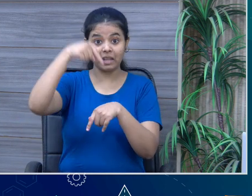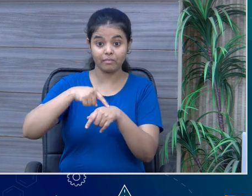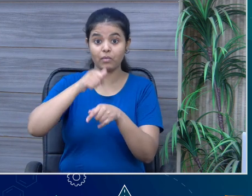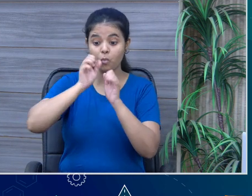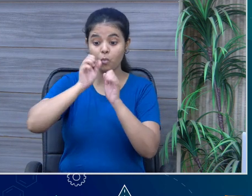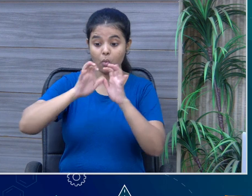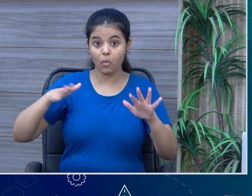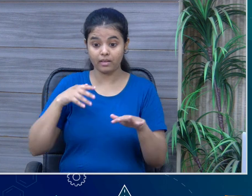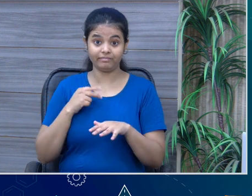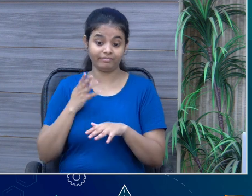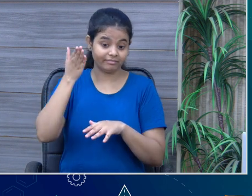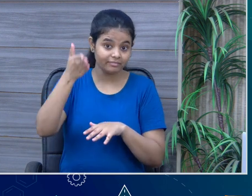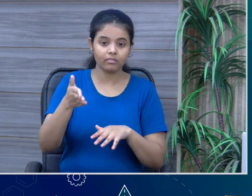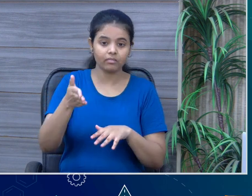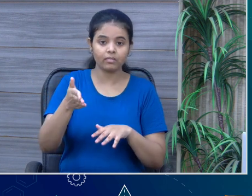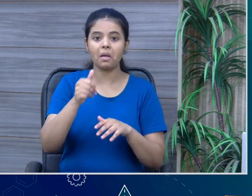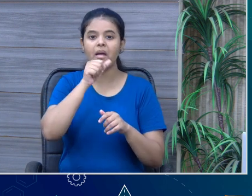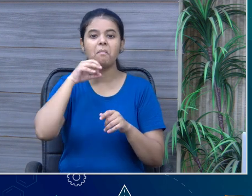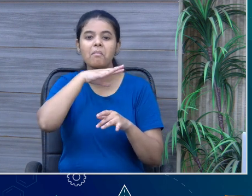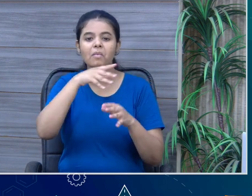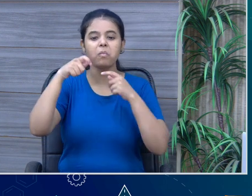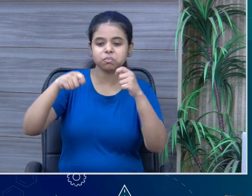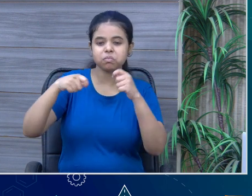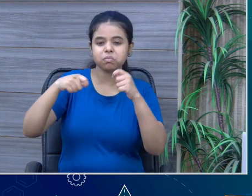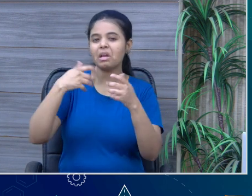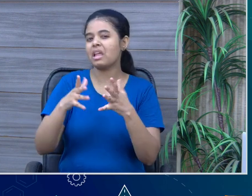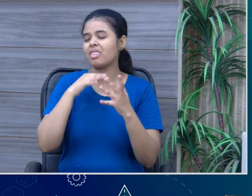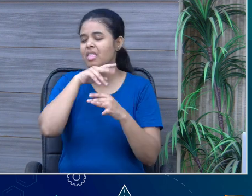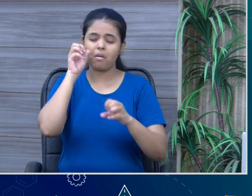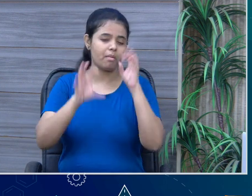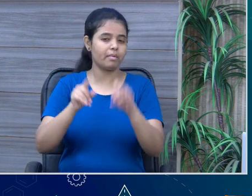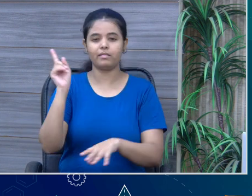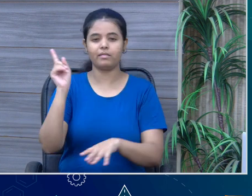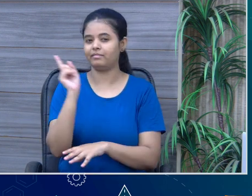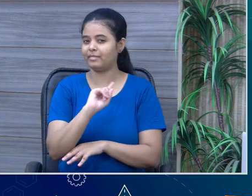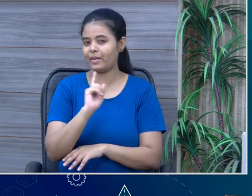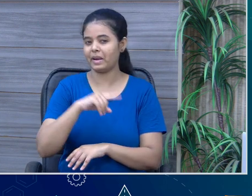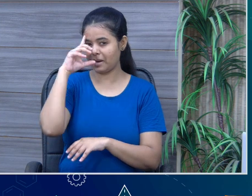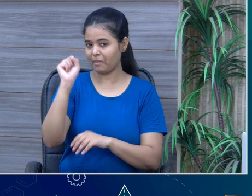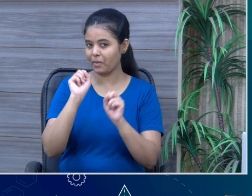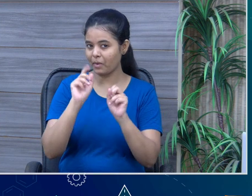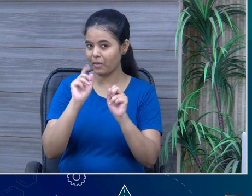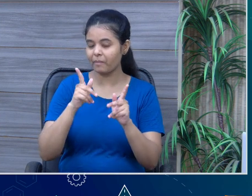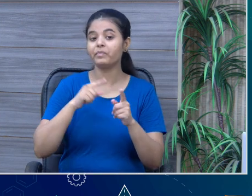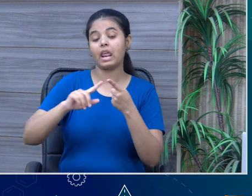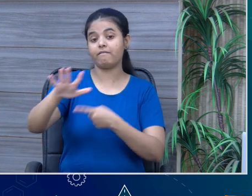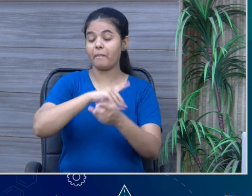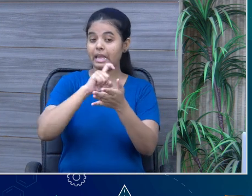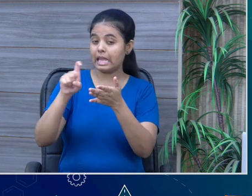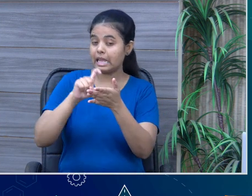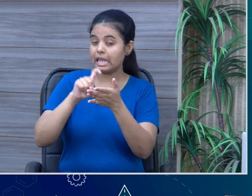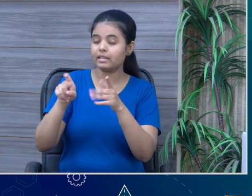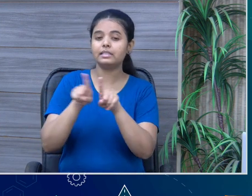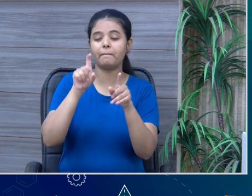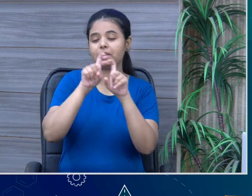not pollute the environment or throw any single-use plastic on the beach. Let's just keep our environment as clean as